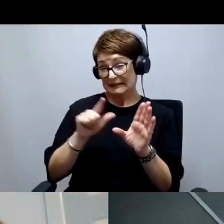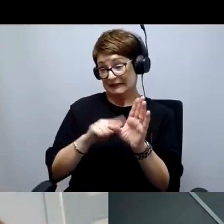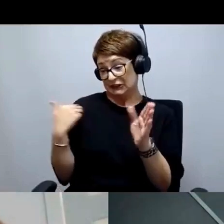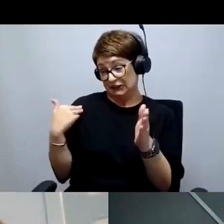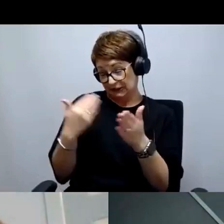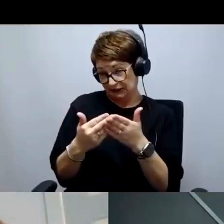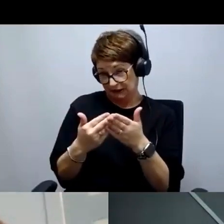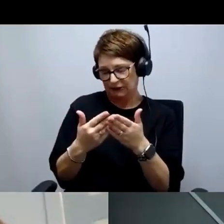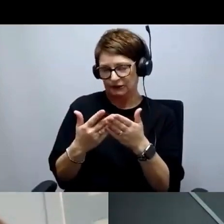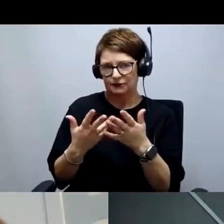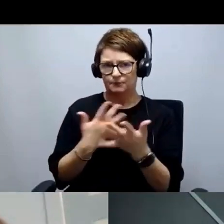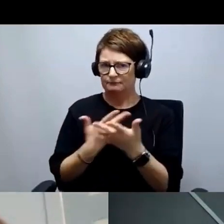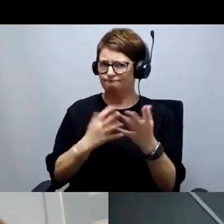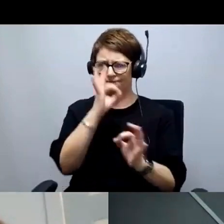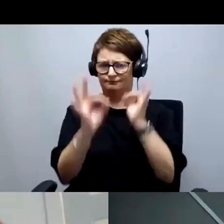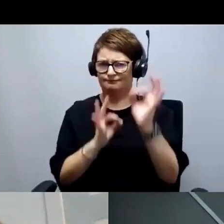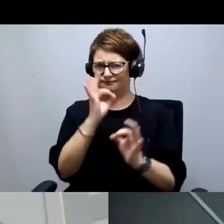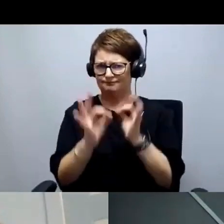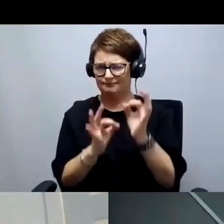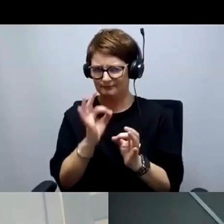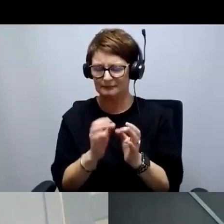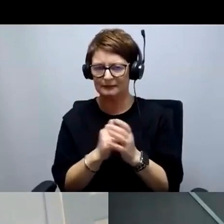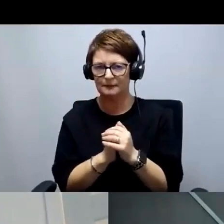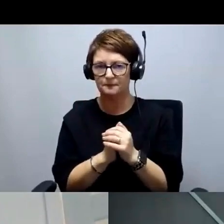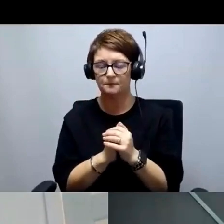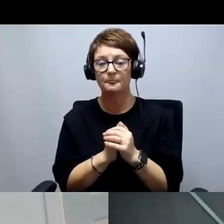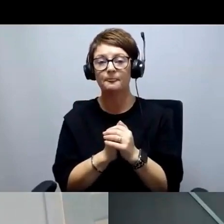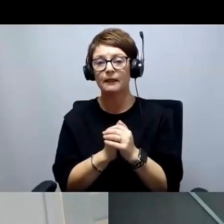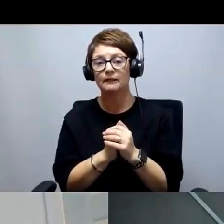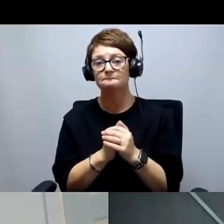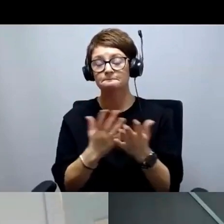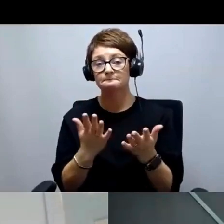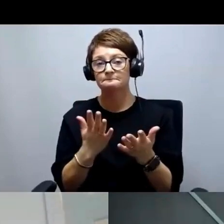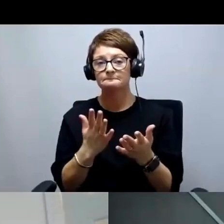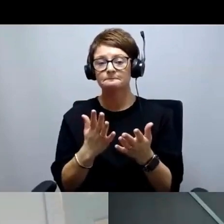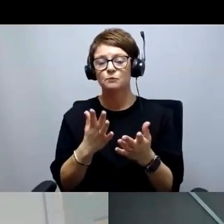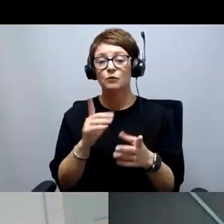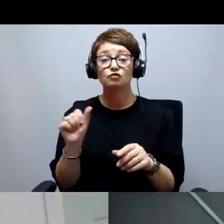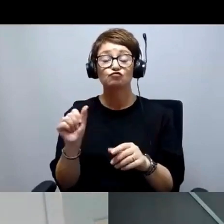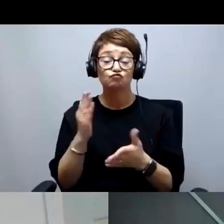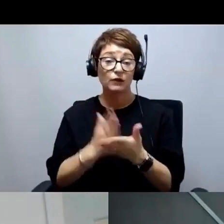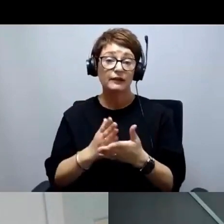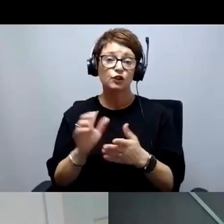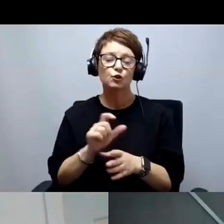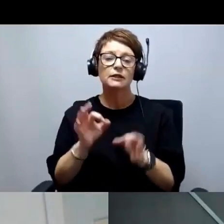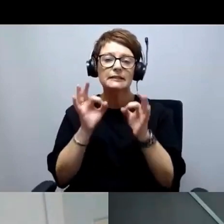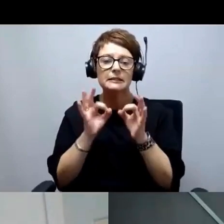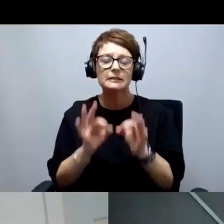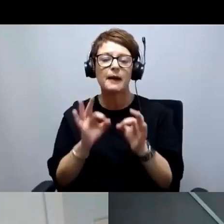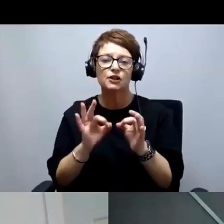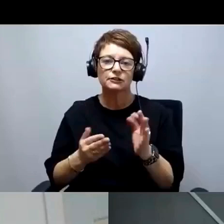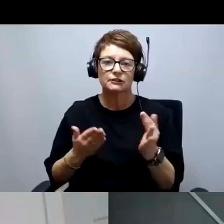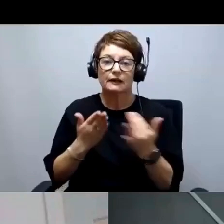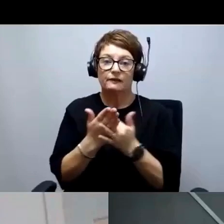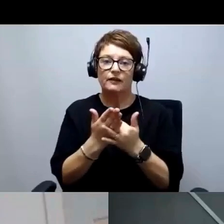query that's been coming up time and time again. And strictly speaking, is meant to be specialist initiation. So a lot of